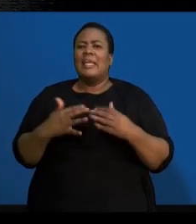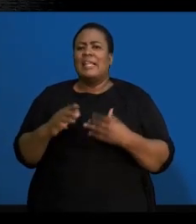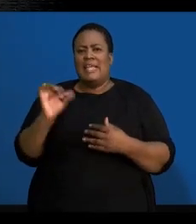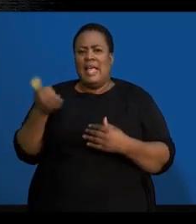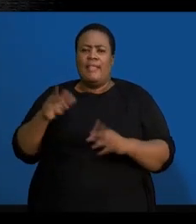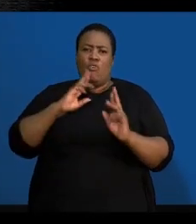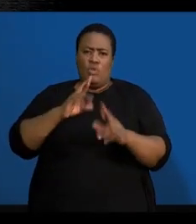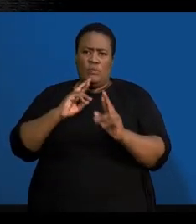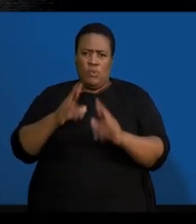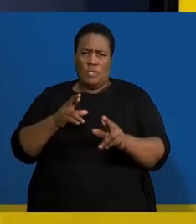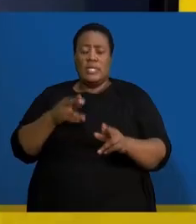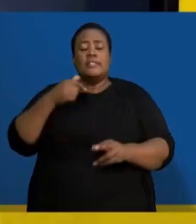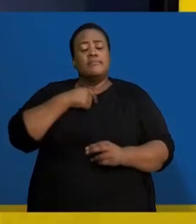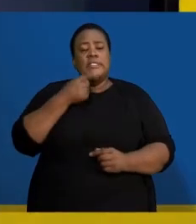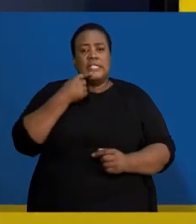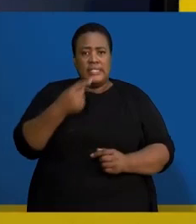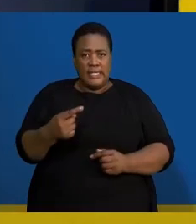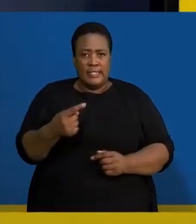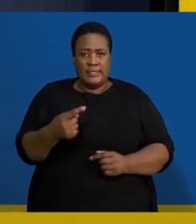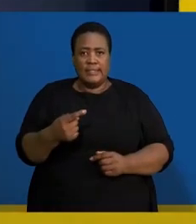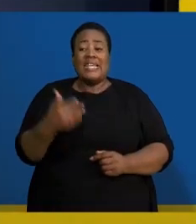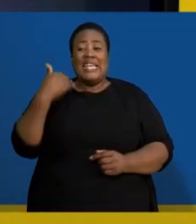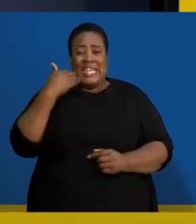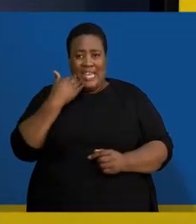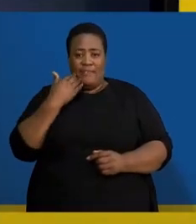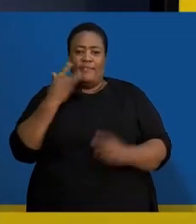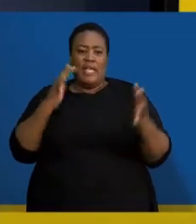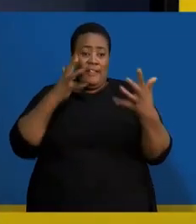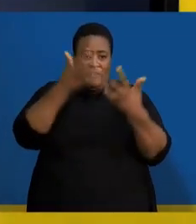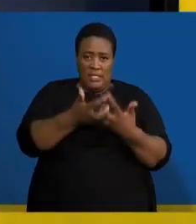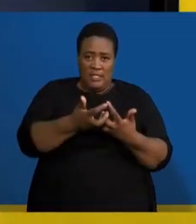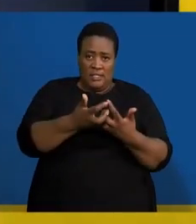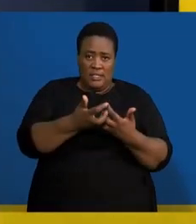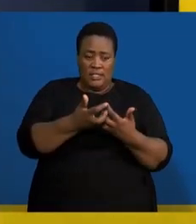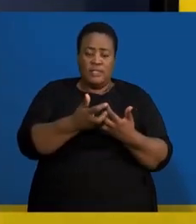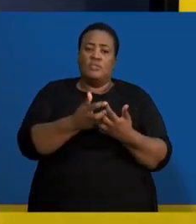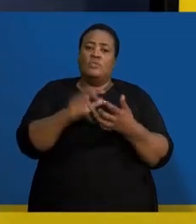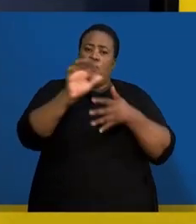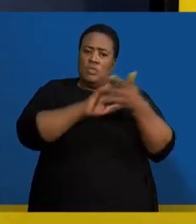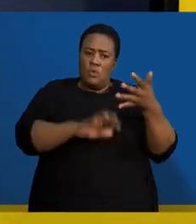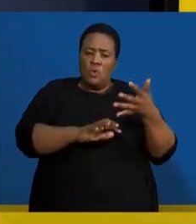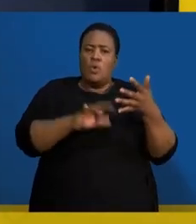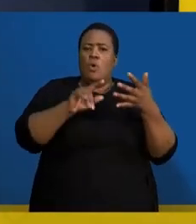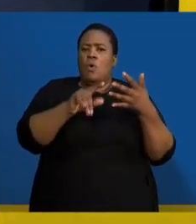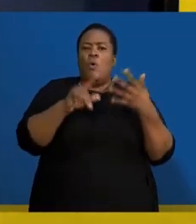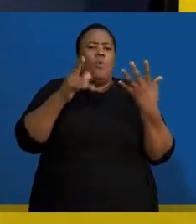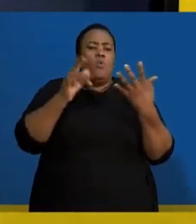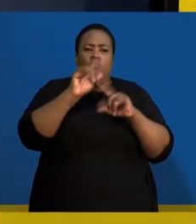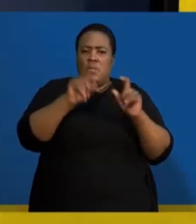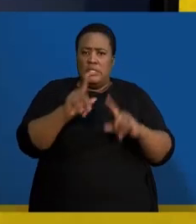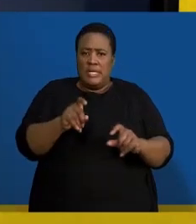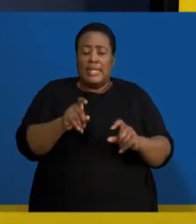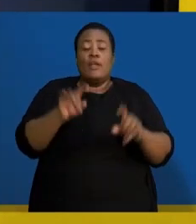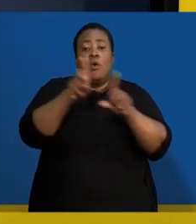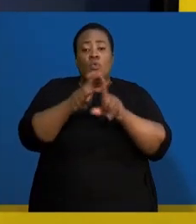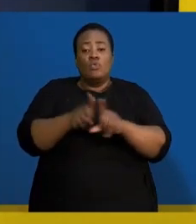response. As I said to you guys, as long as it is relevant and as long as you can support it with evidence from the